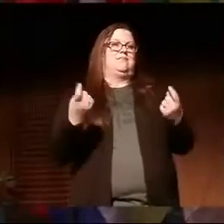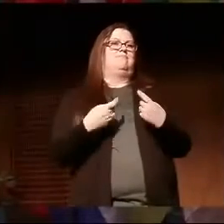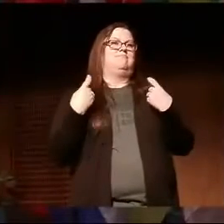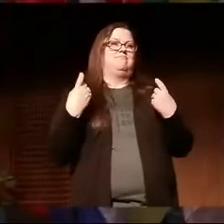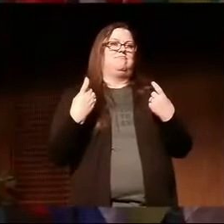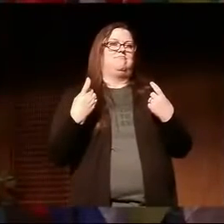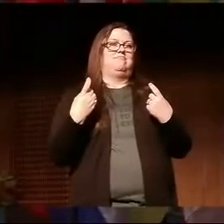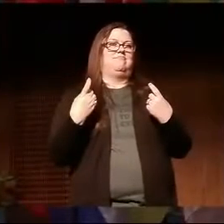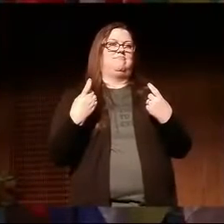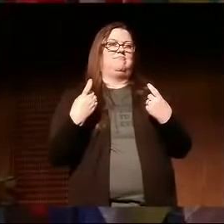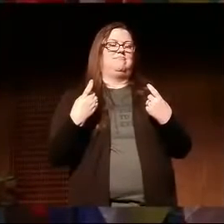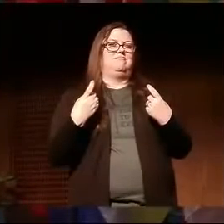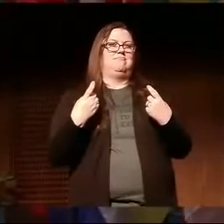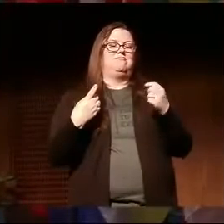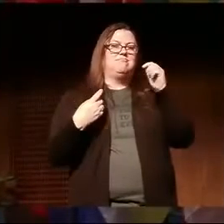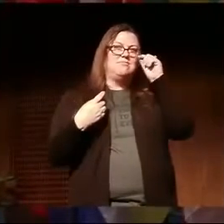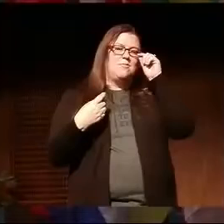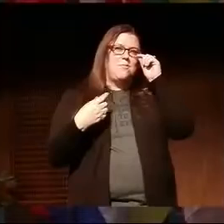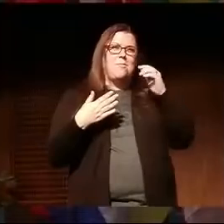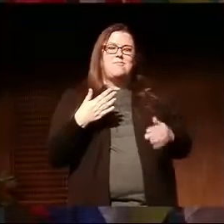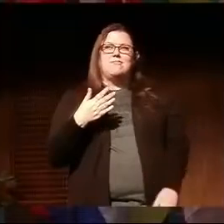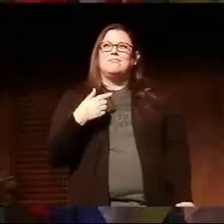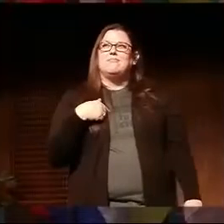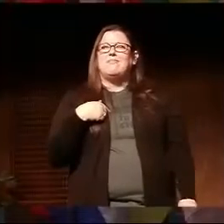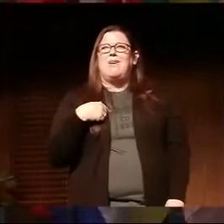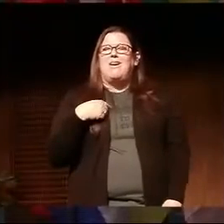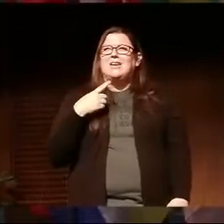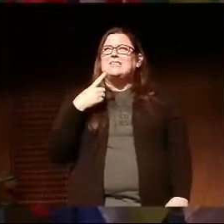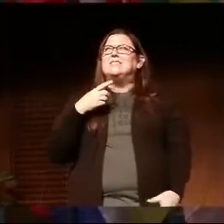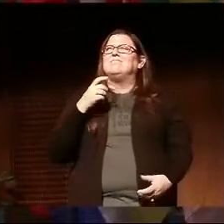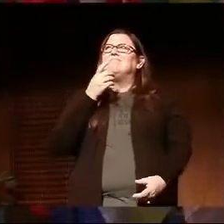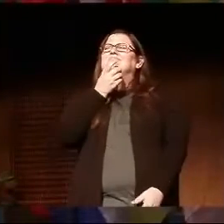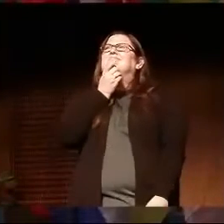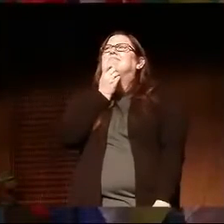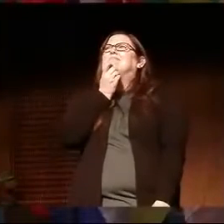And it boggles my mind, brothers,